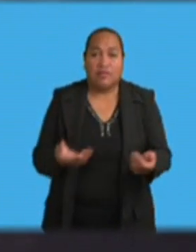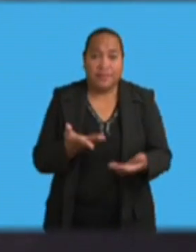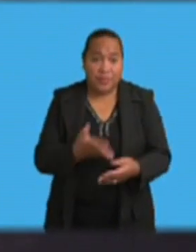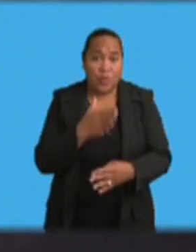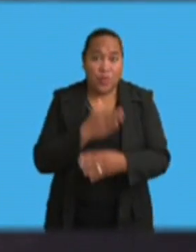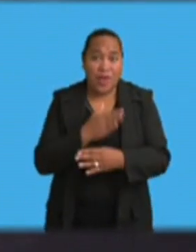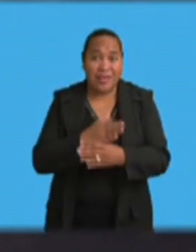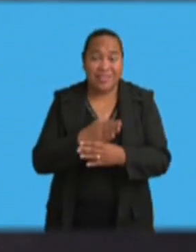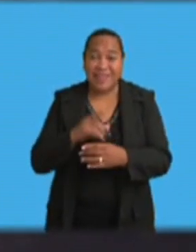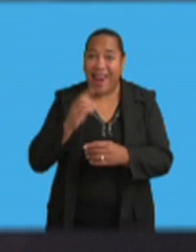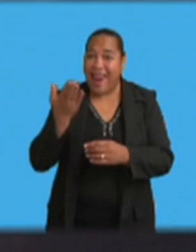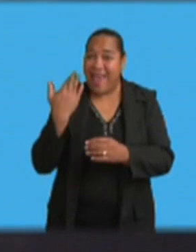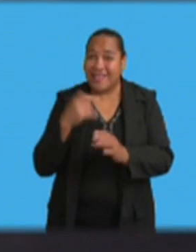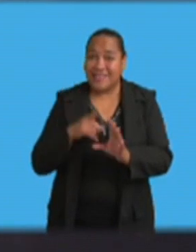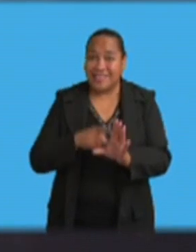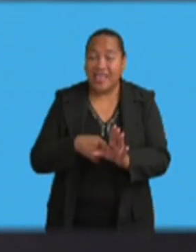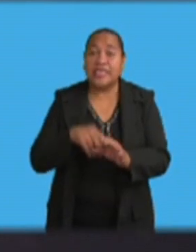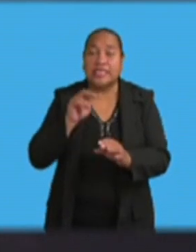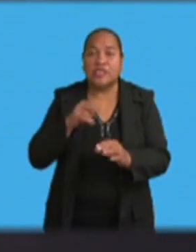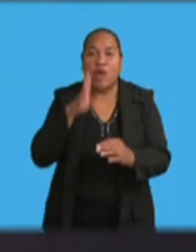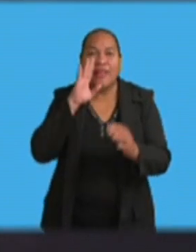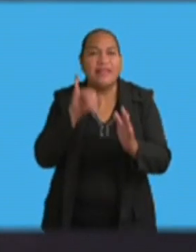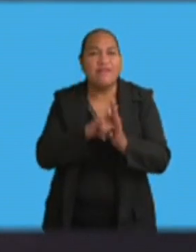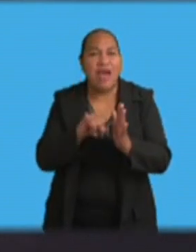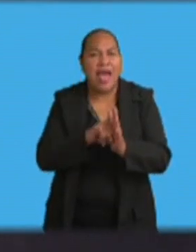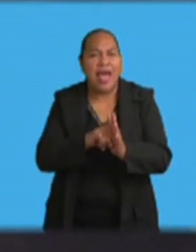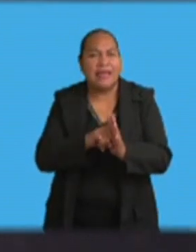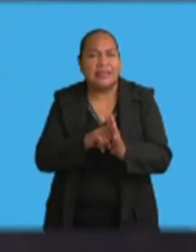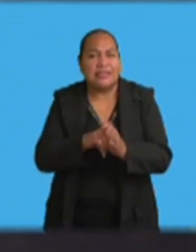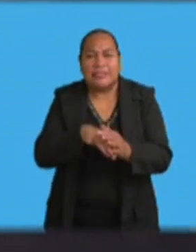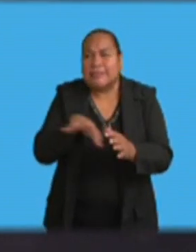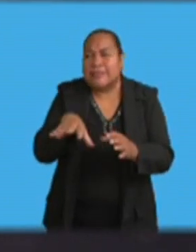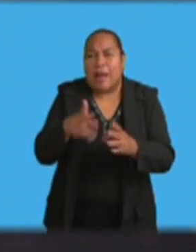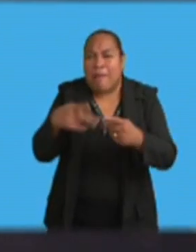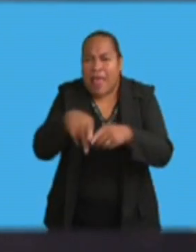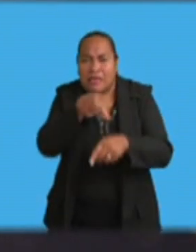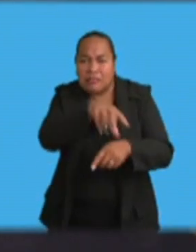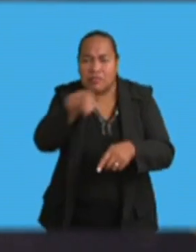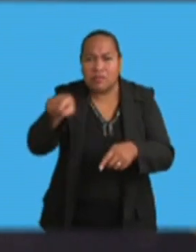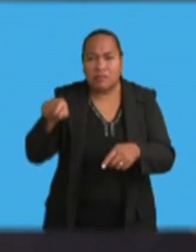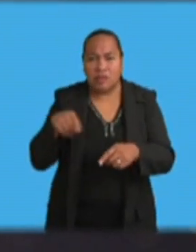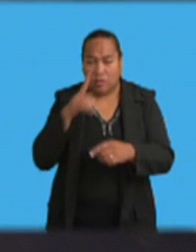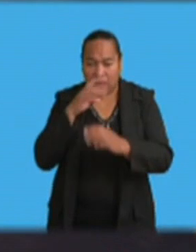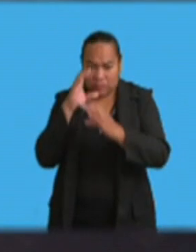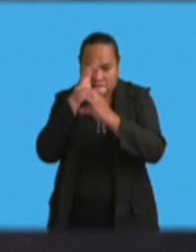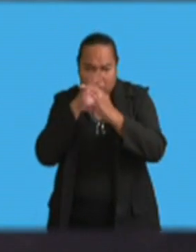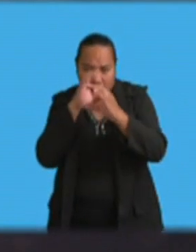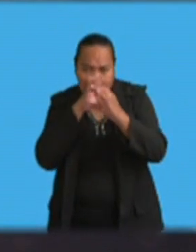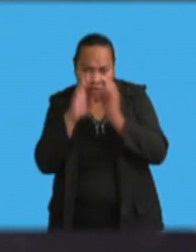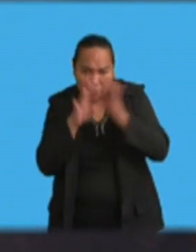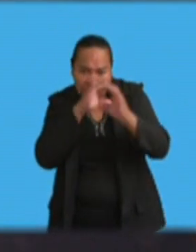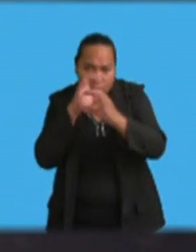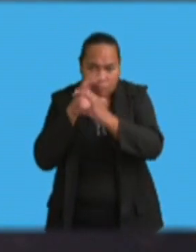done last year is to identify hotspots through surveillance exercises. Through the